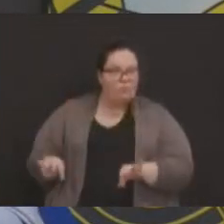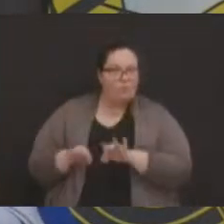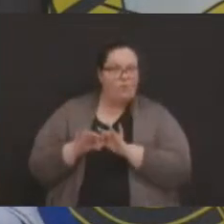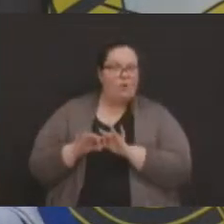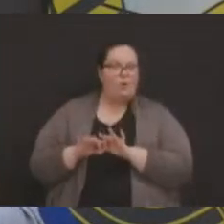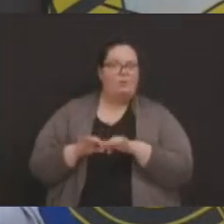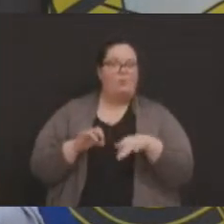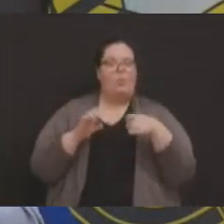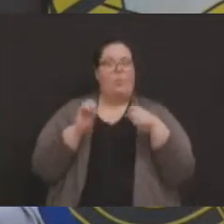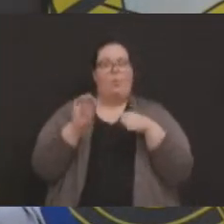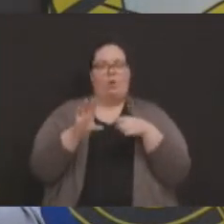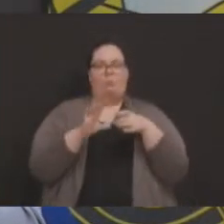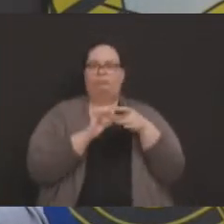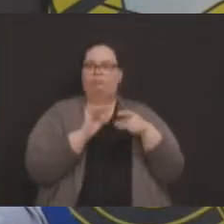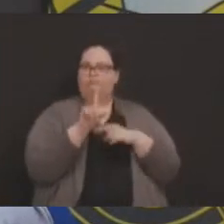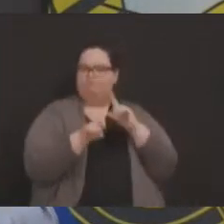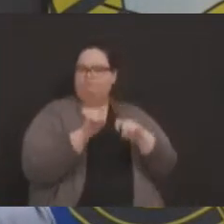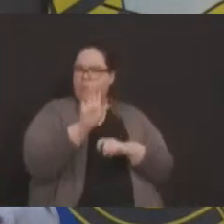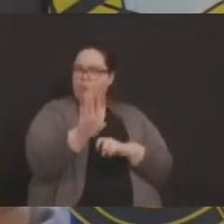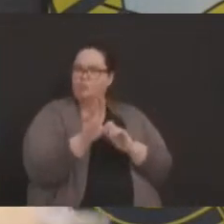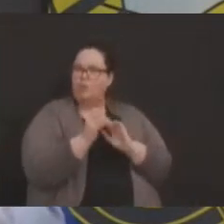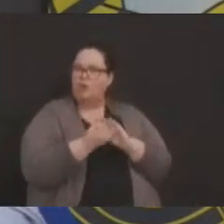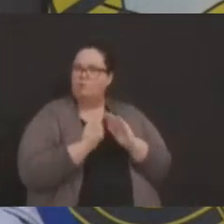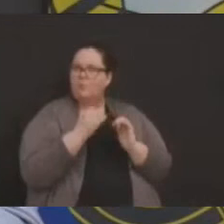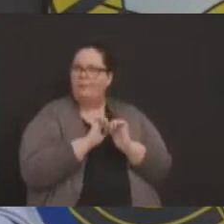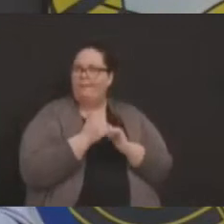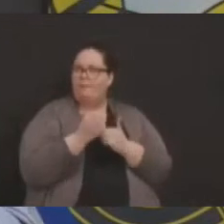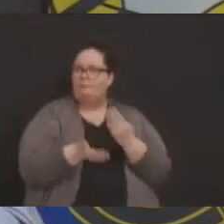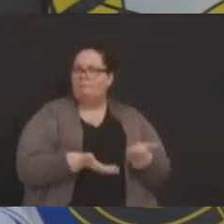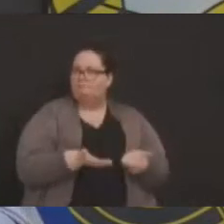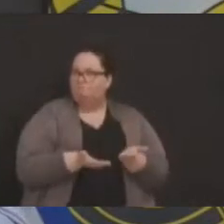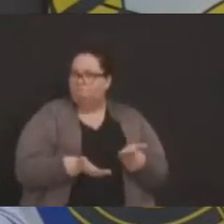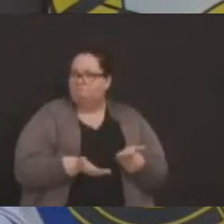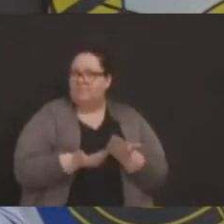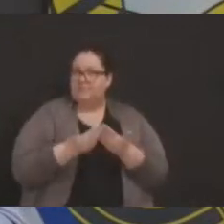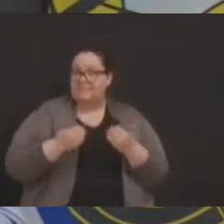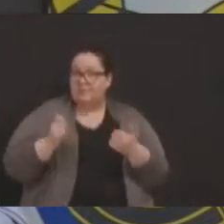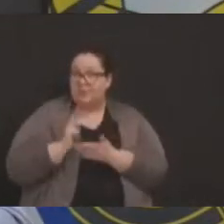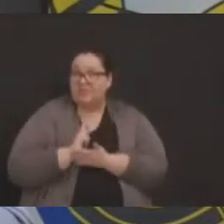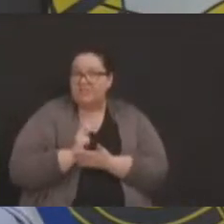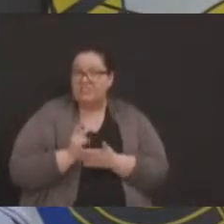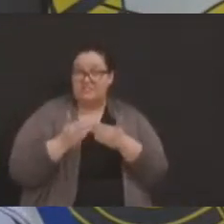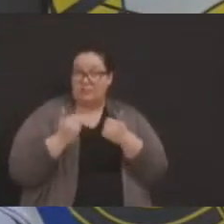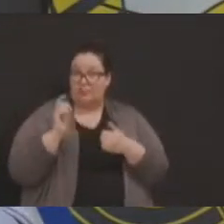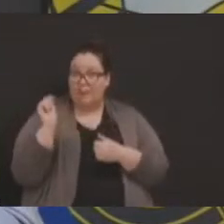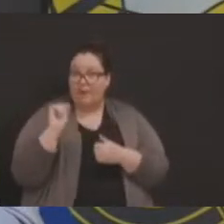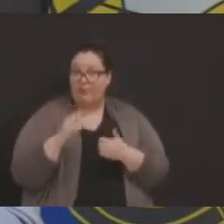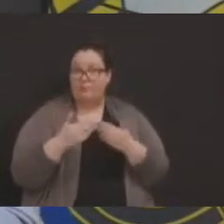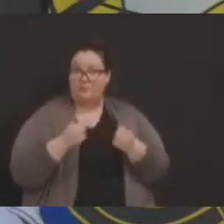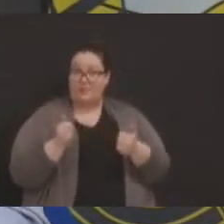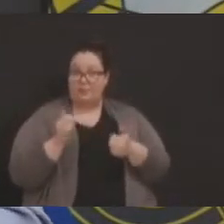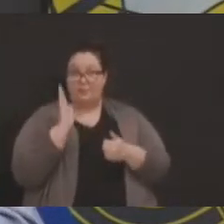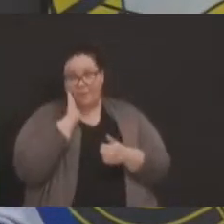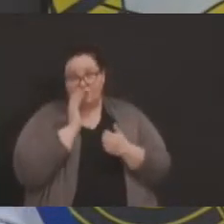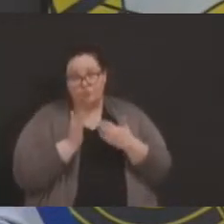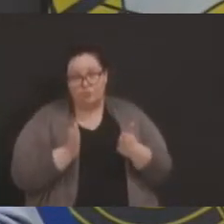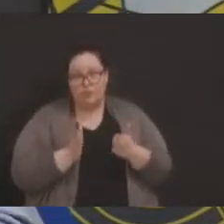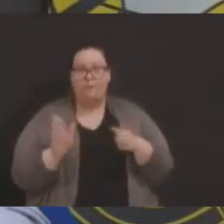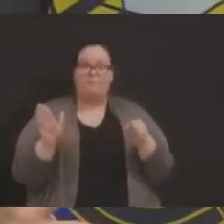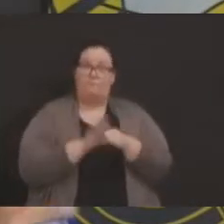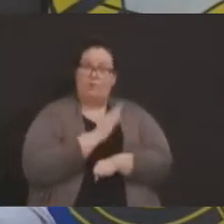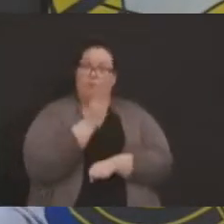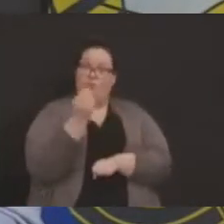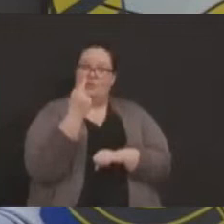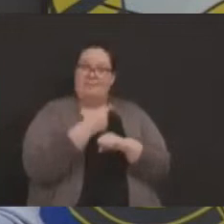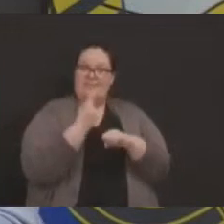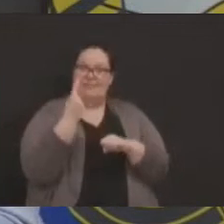14 days by yourself in a location away from others is the safest way to prevent the transmission of COVID-19. We